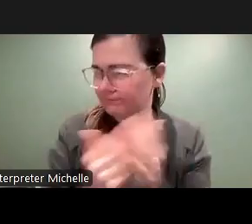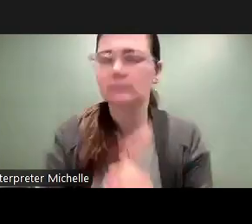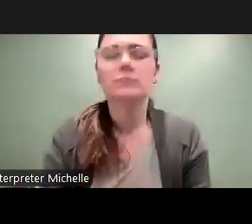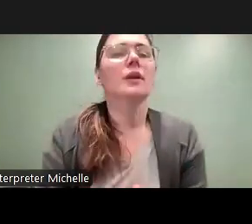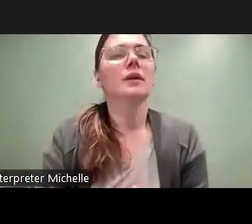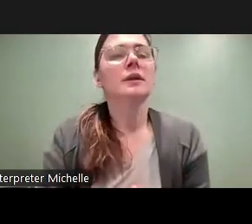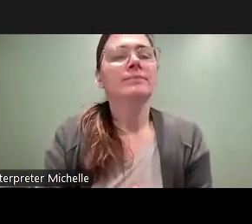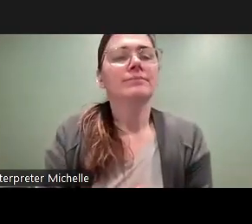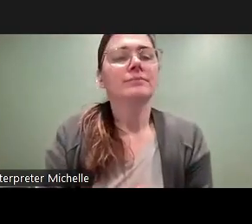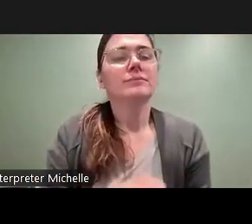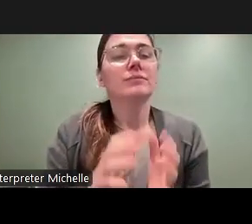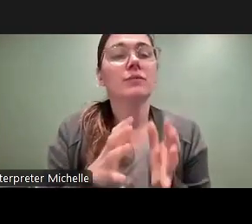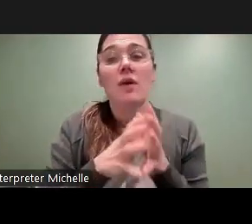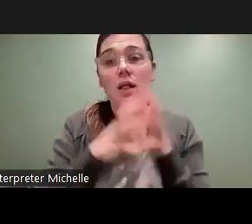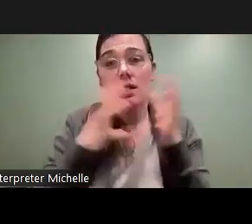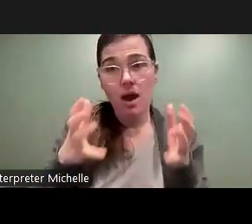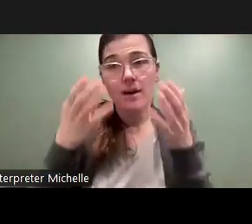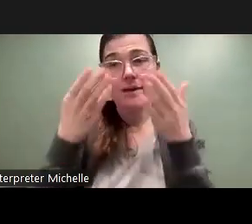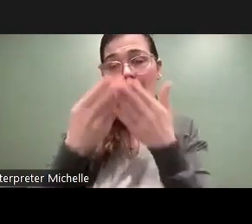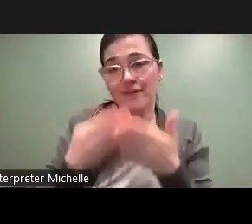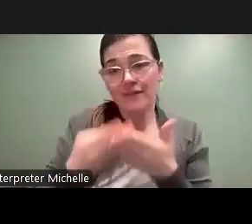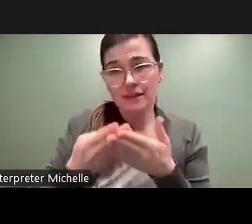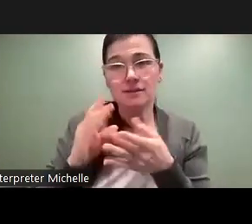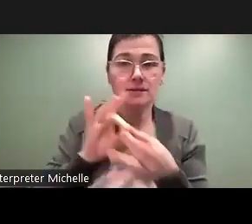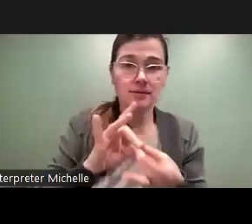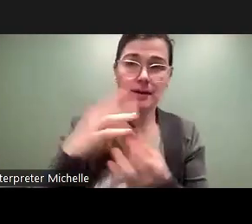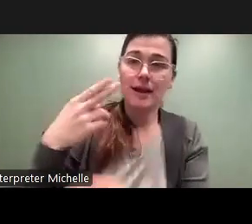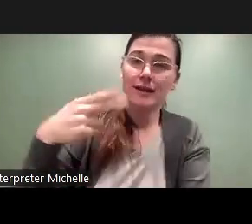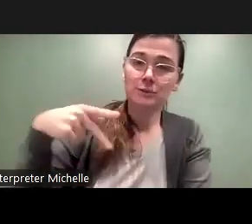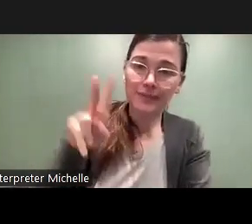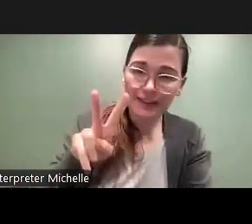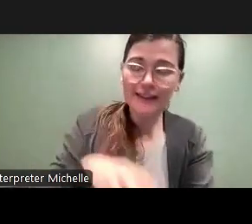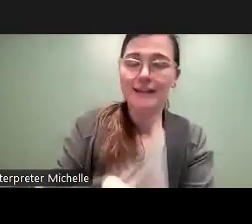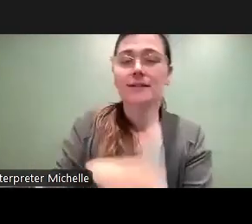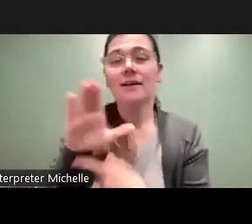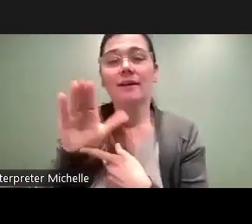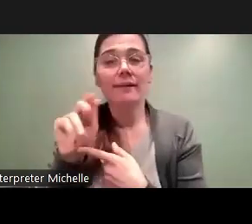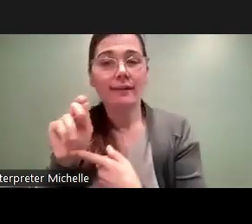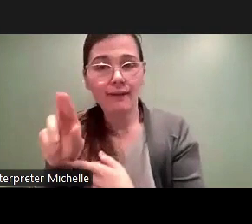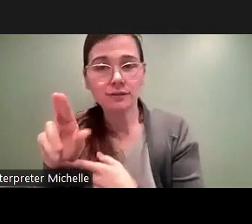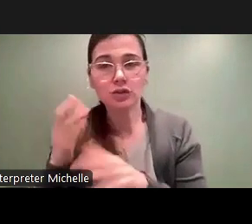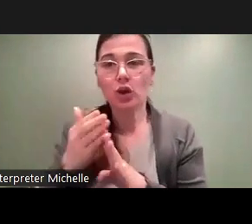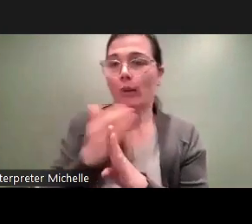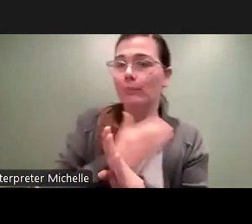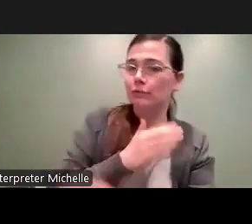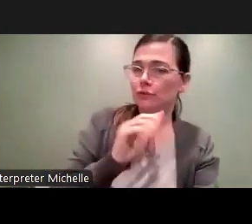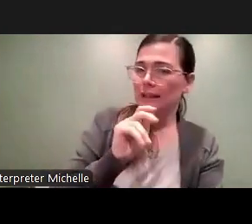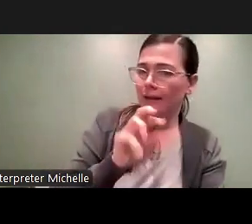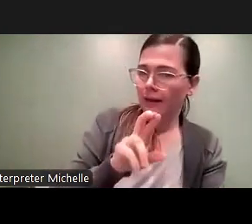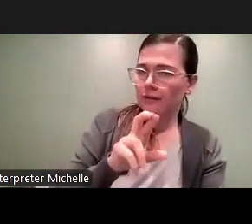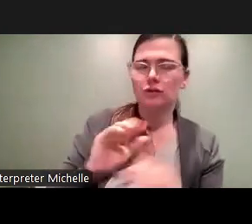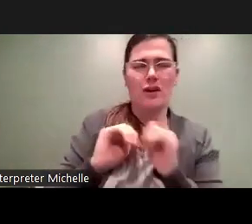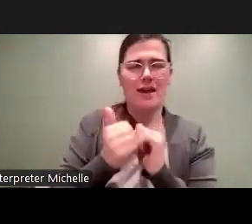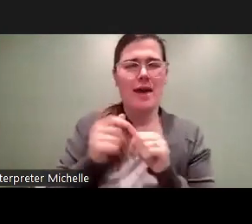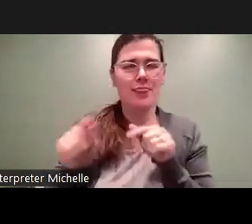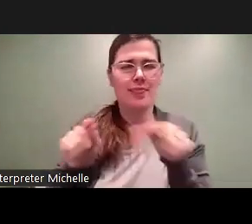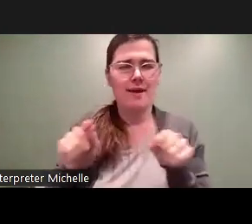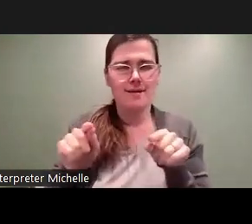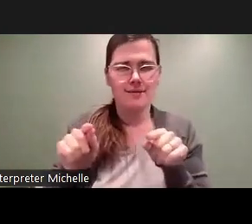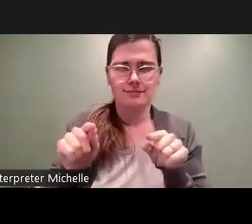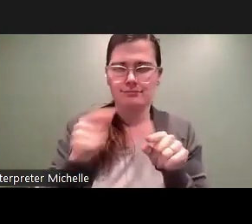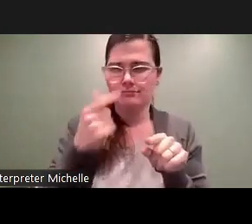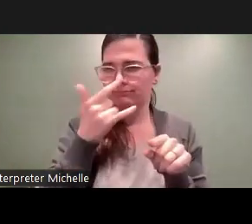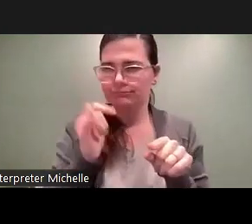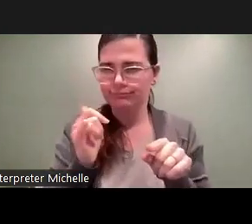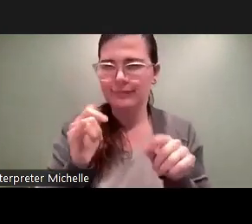HPV and cancer and precancer and how it behaves. And so over the last several years and continuing, we've